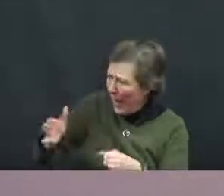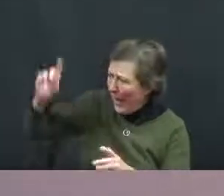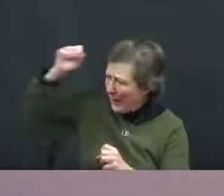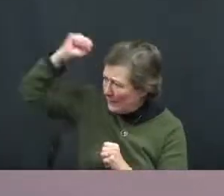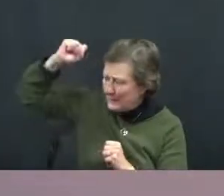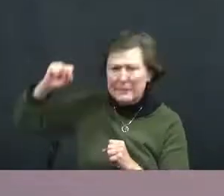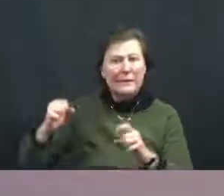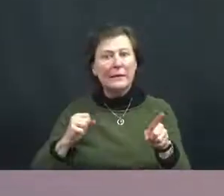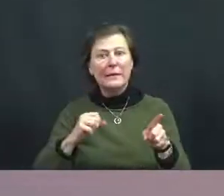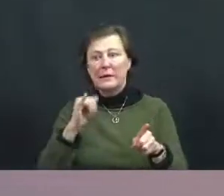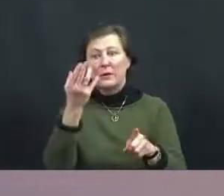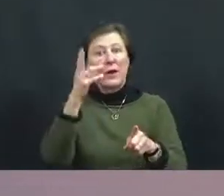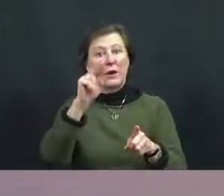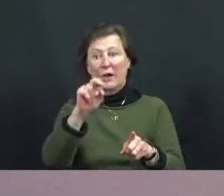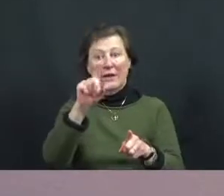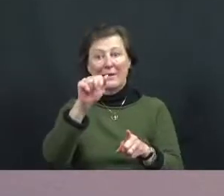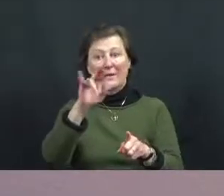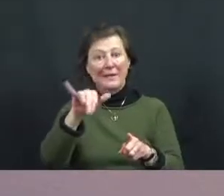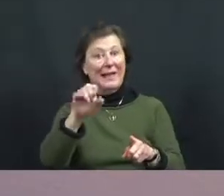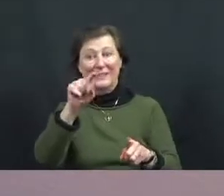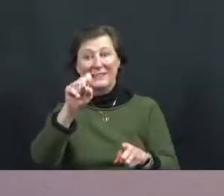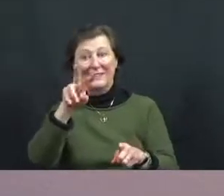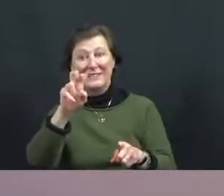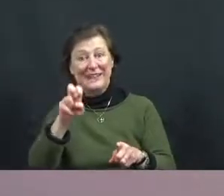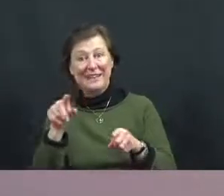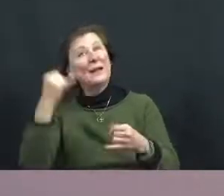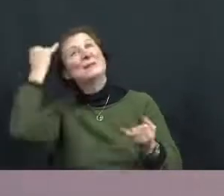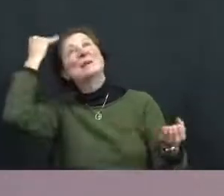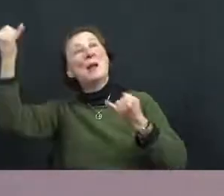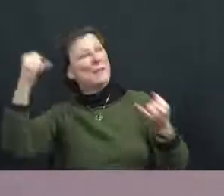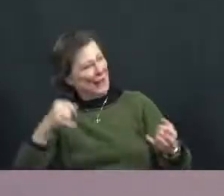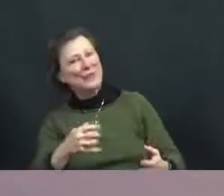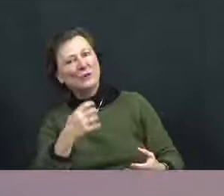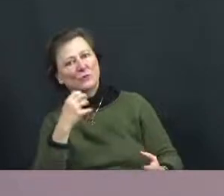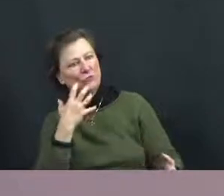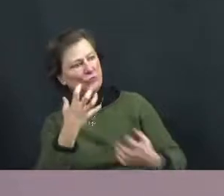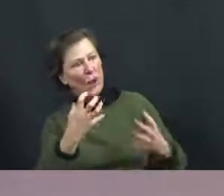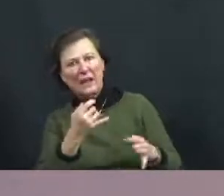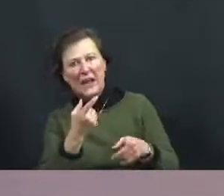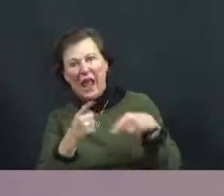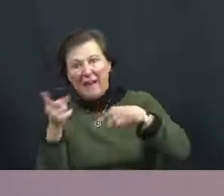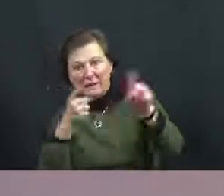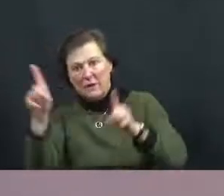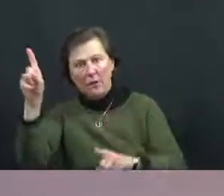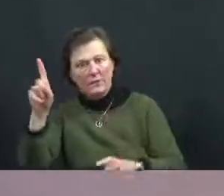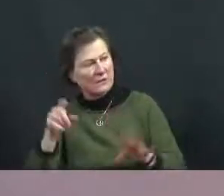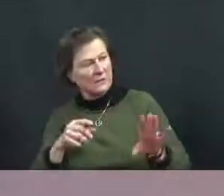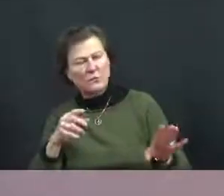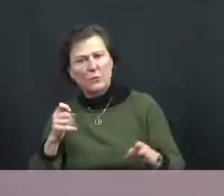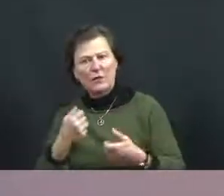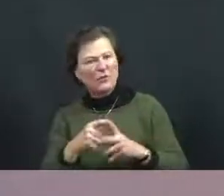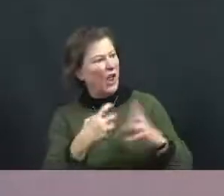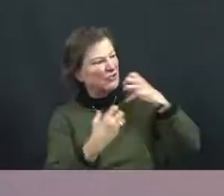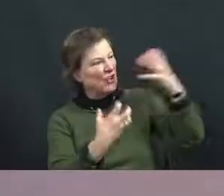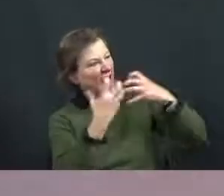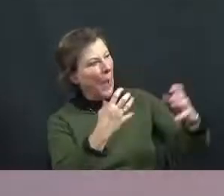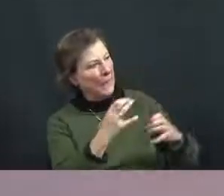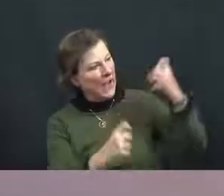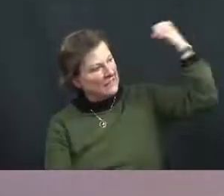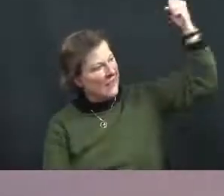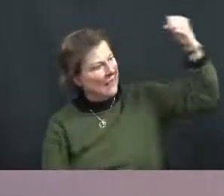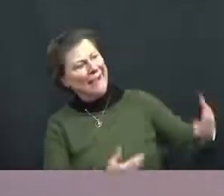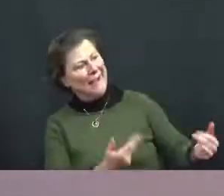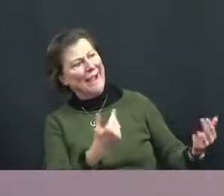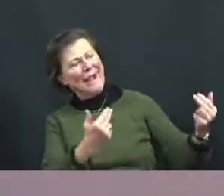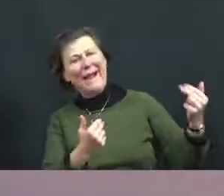way." But John Candy and Steve Martin imagine that they're shouting insults at them and obscenities. And so they start shouting back at them and